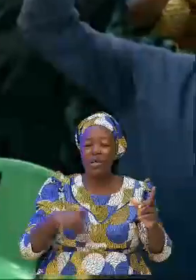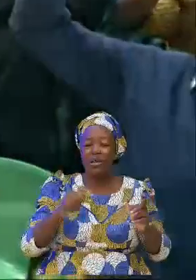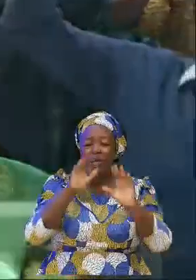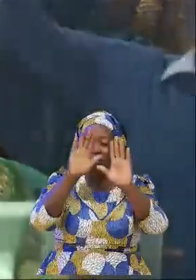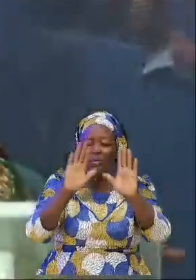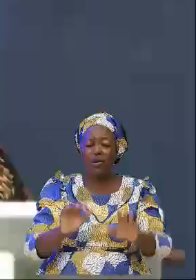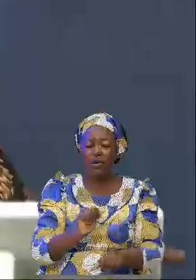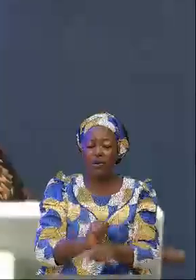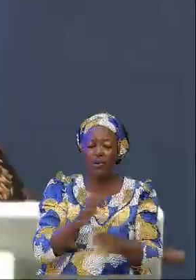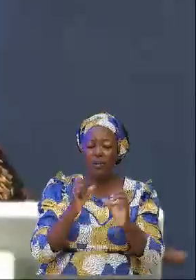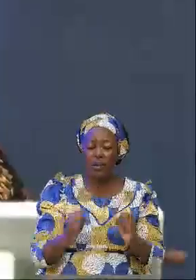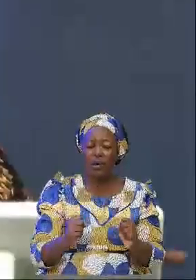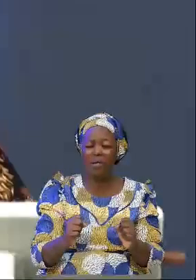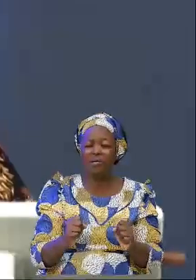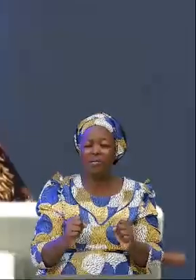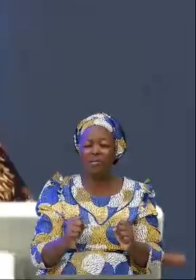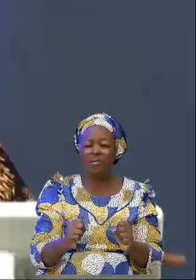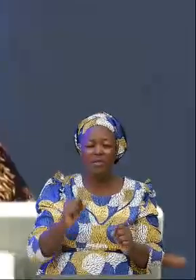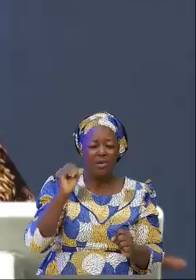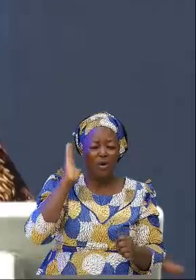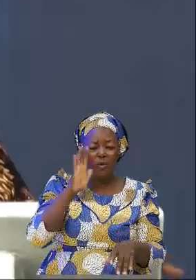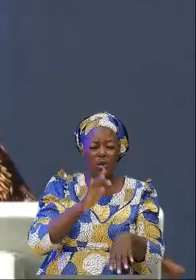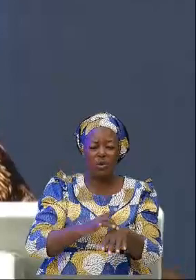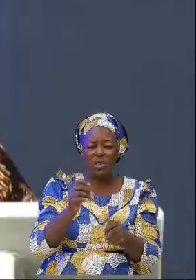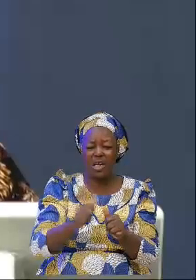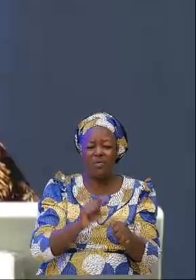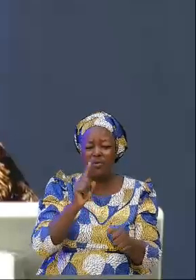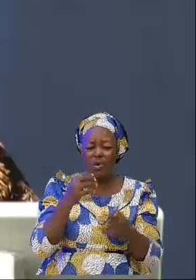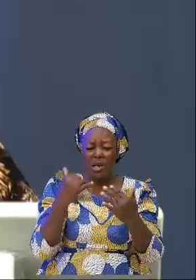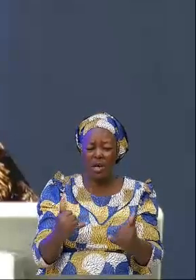I pray, Lord, the miracle power